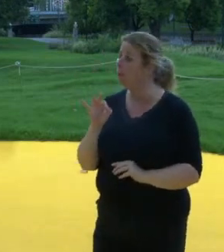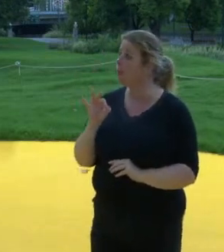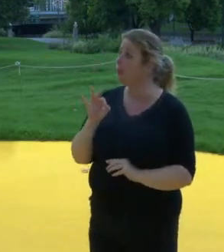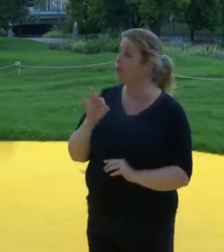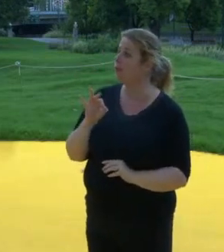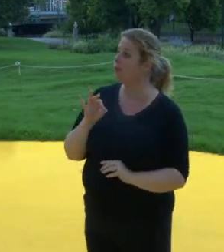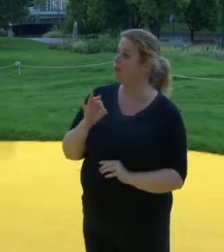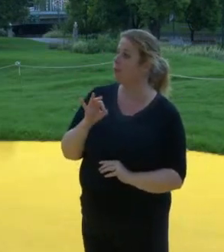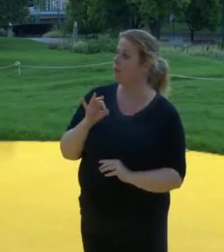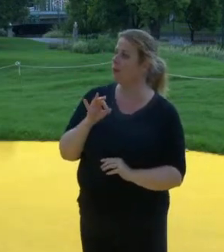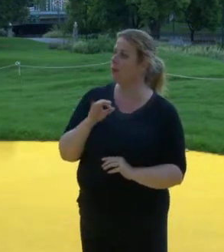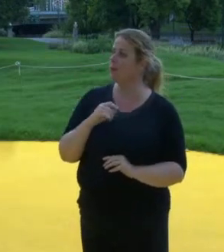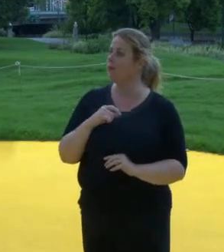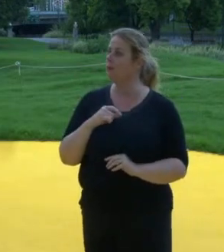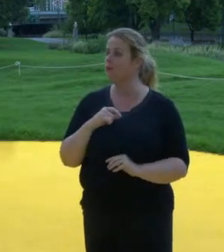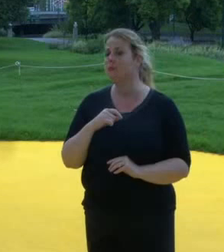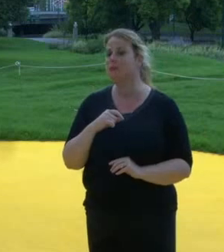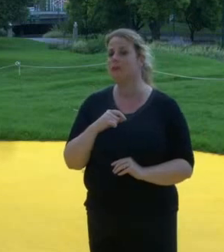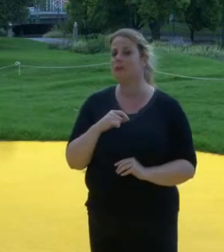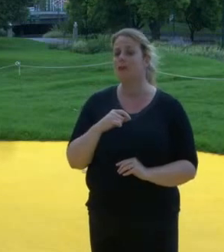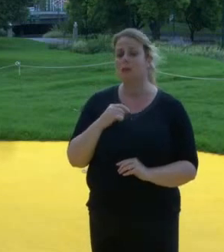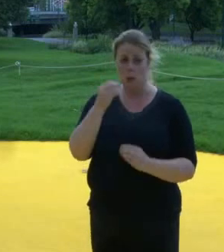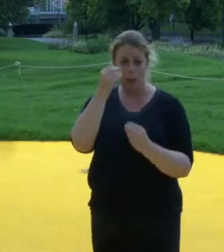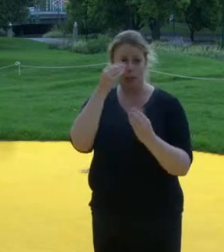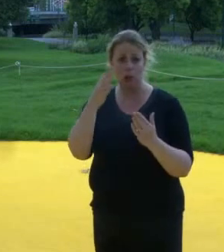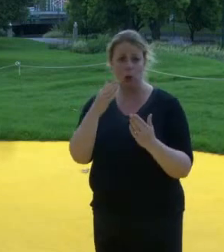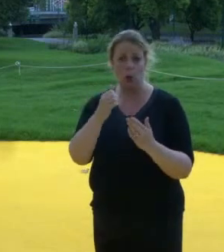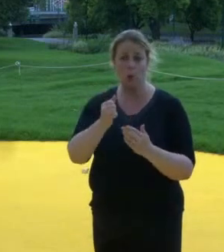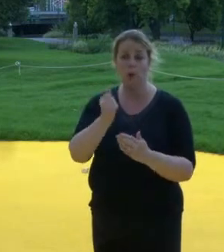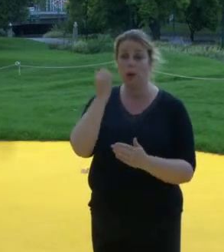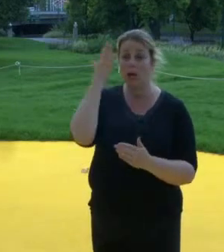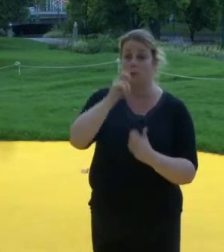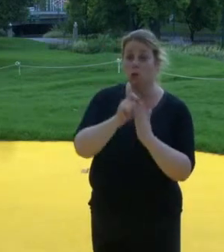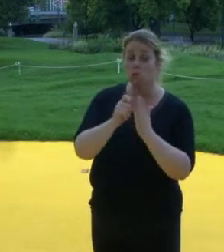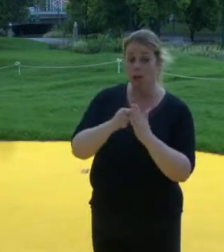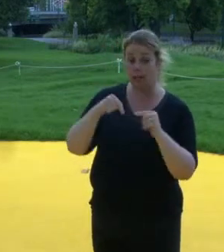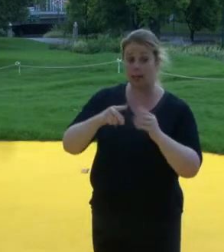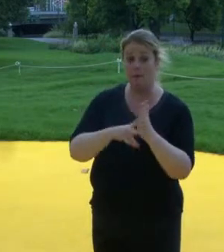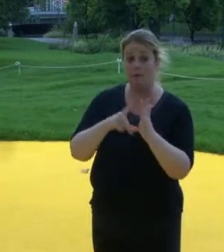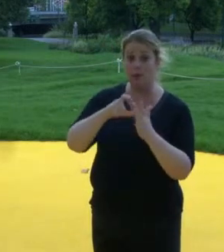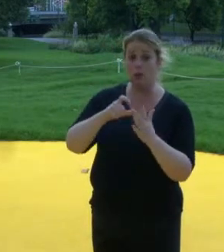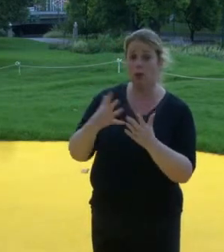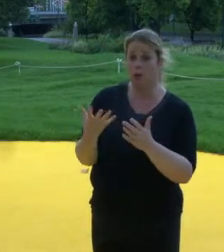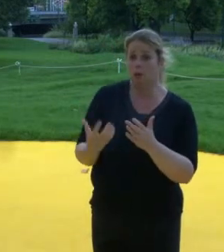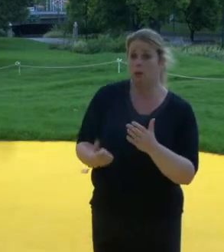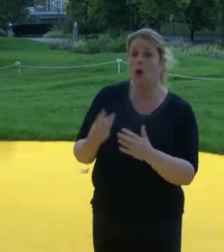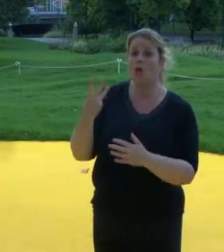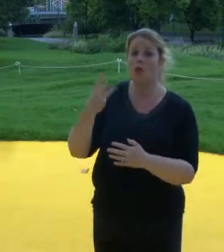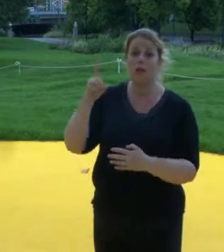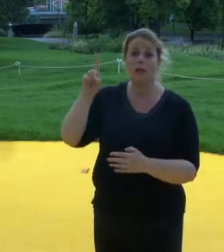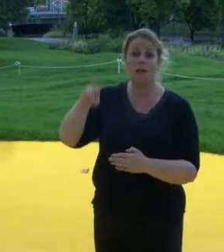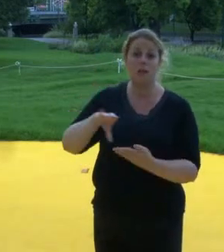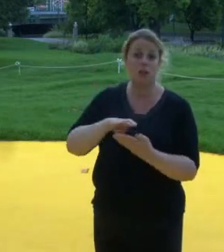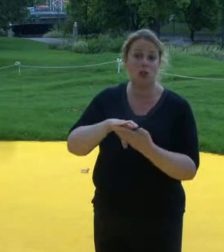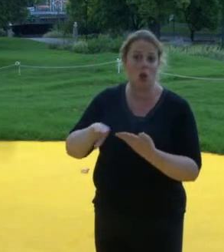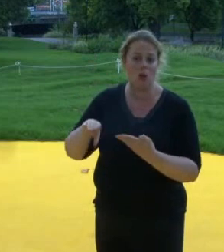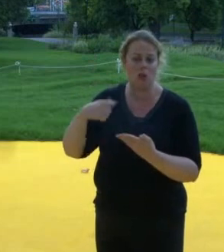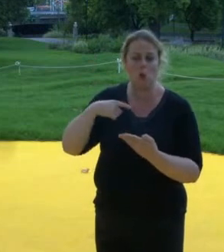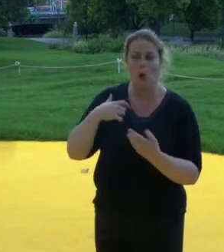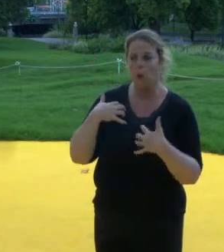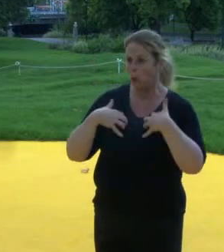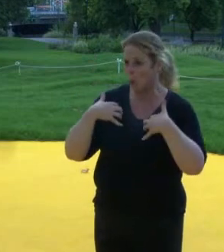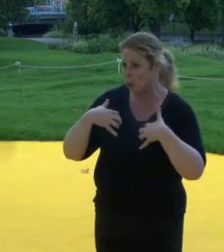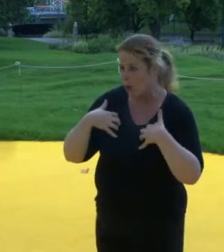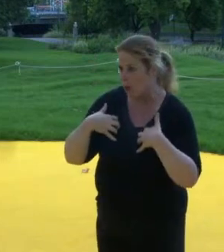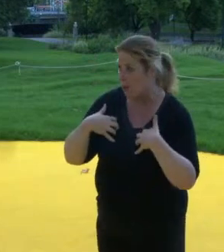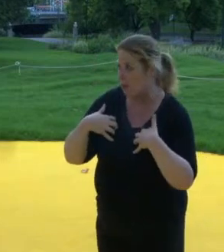few years ago that the average writer earns $13,000 a year here in Victoria. And this is why we're so excited about this, because a